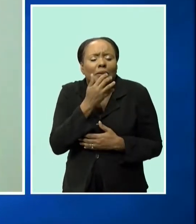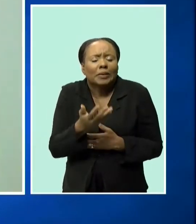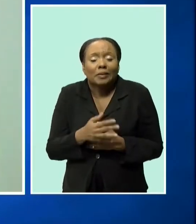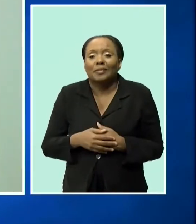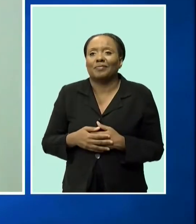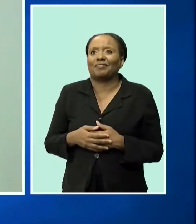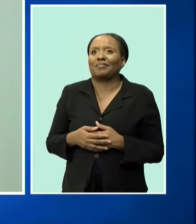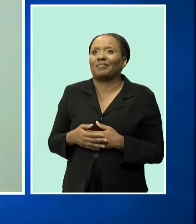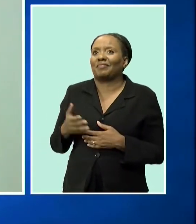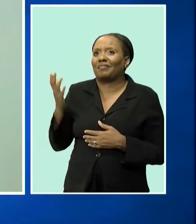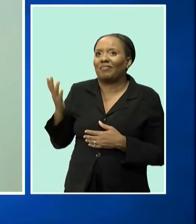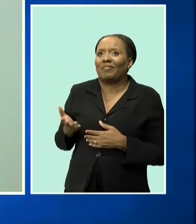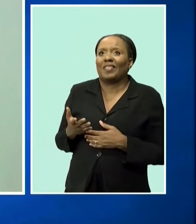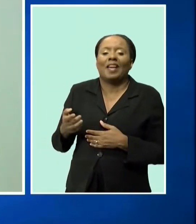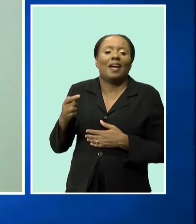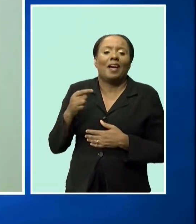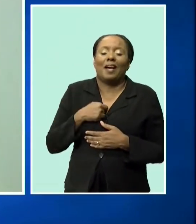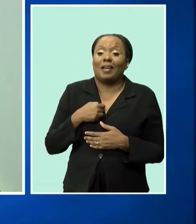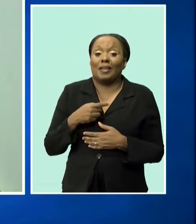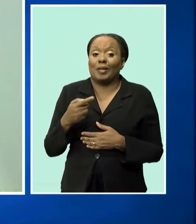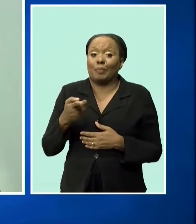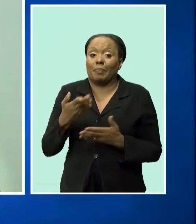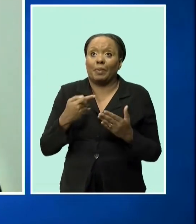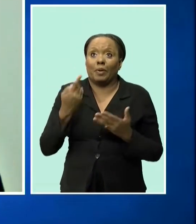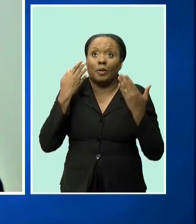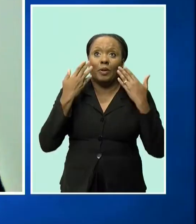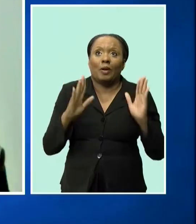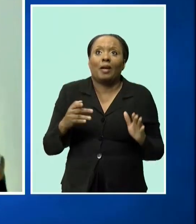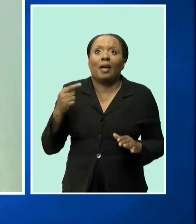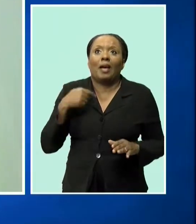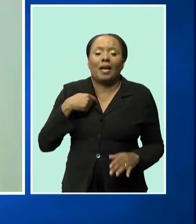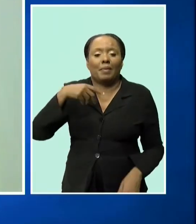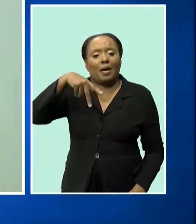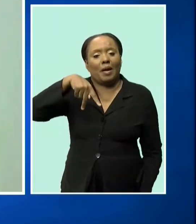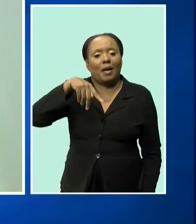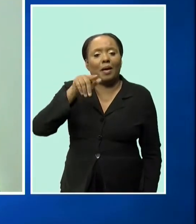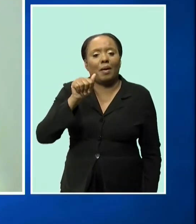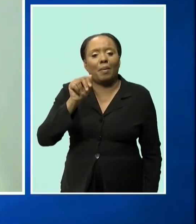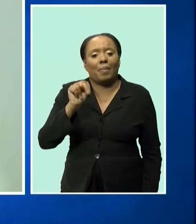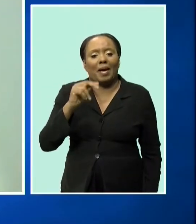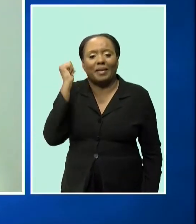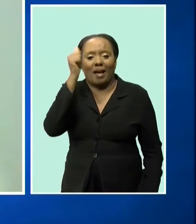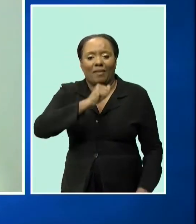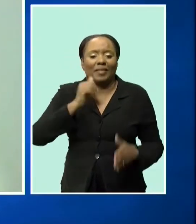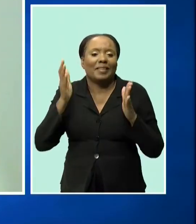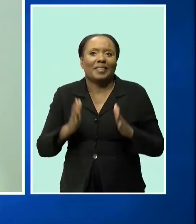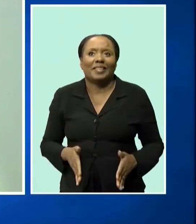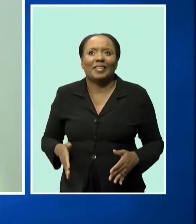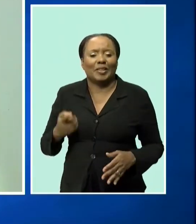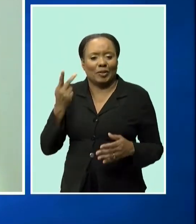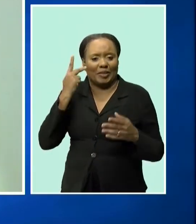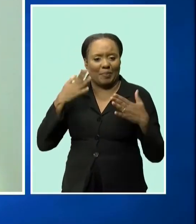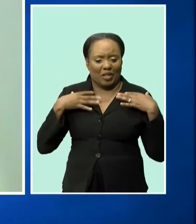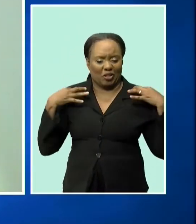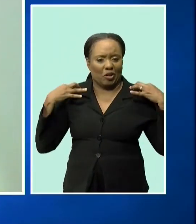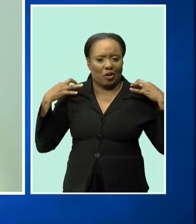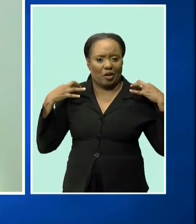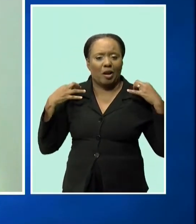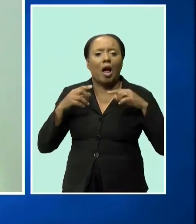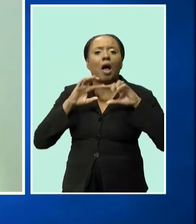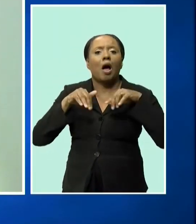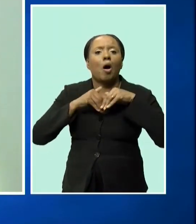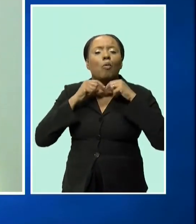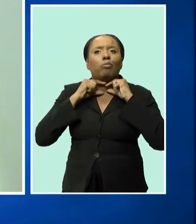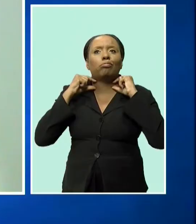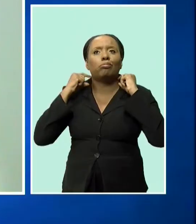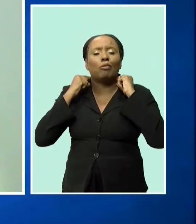you may not know, but I'm a deep Pan-Africanist, even if you can see the garb I'm wearing now. But in addition to that, when you look at the history